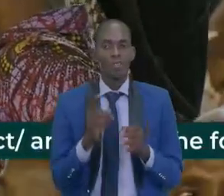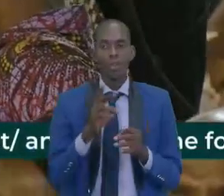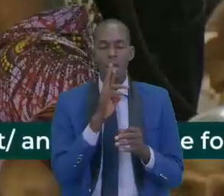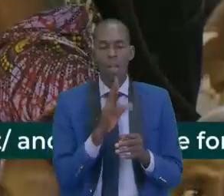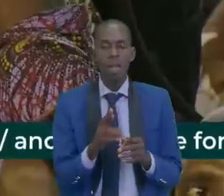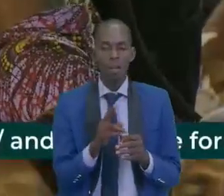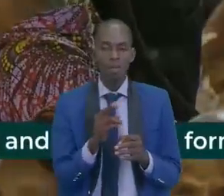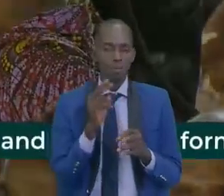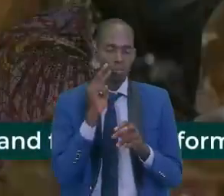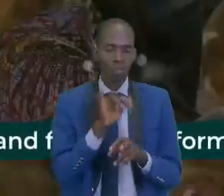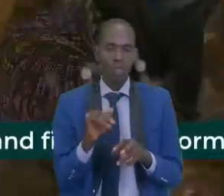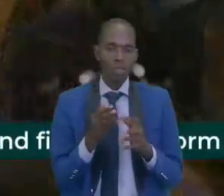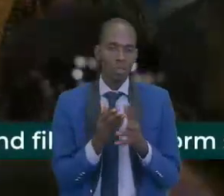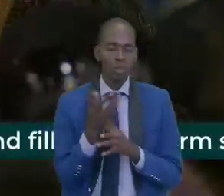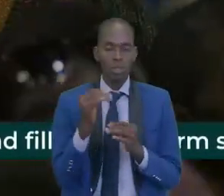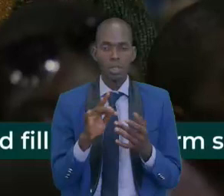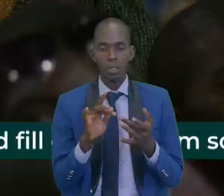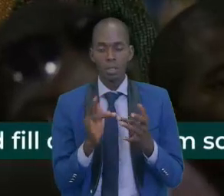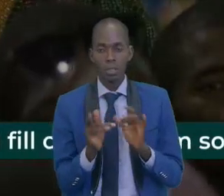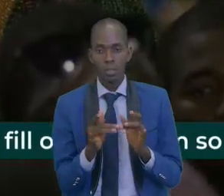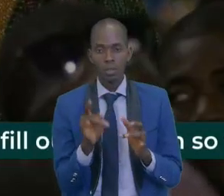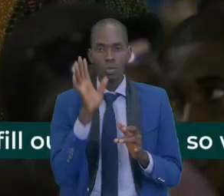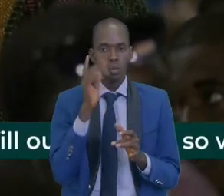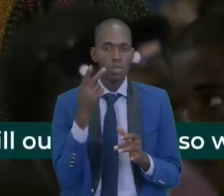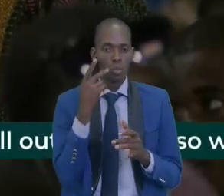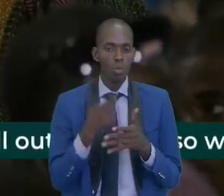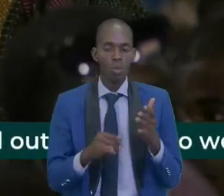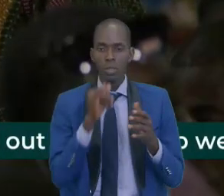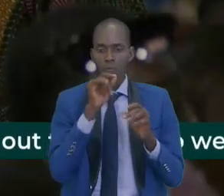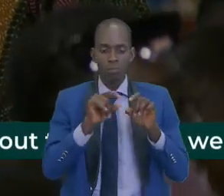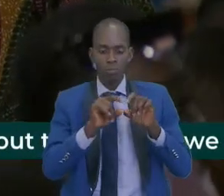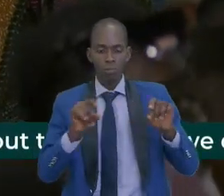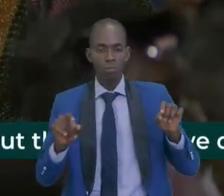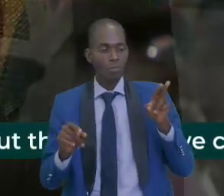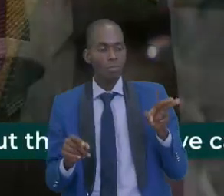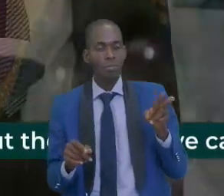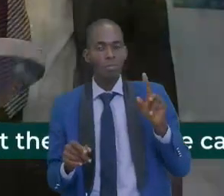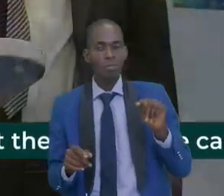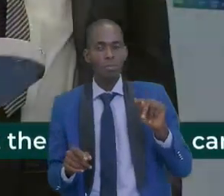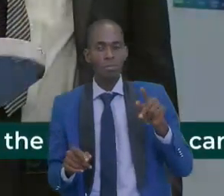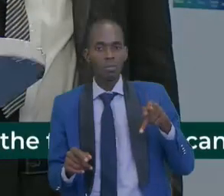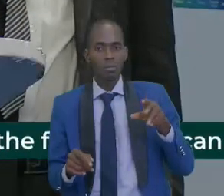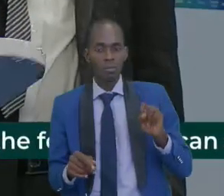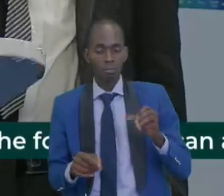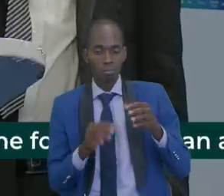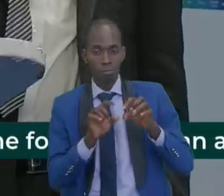will see the link. You click on the link and then you will see the form to fill there and then you will fill